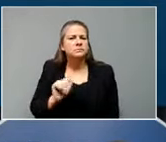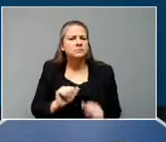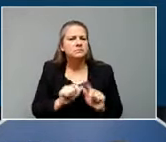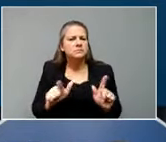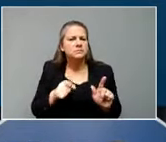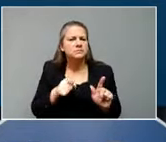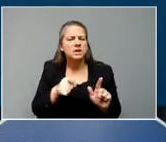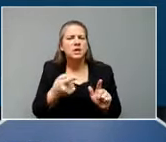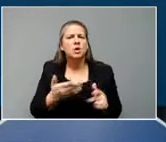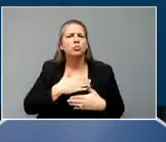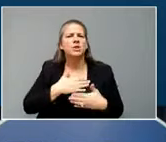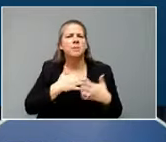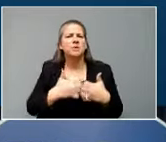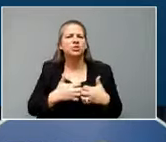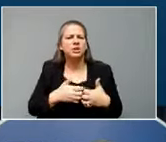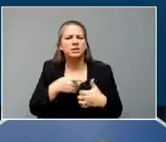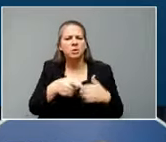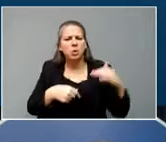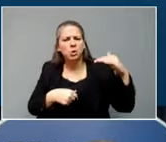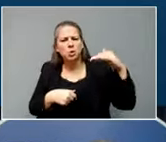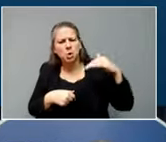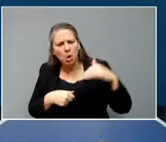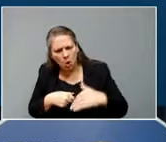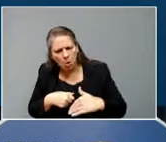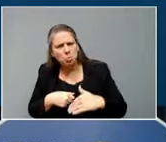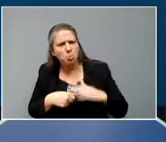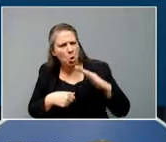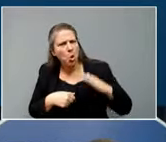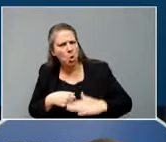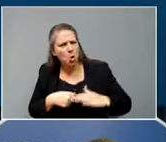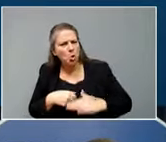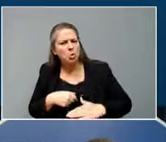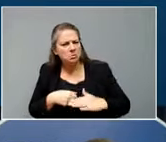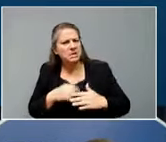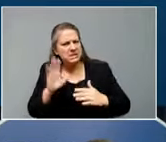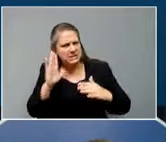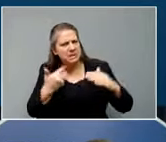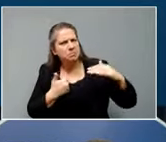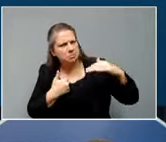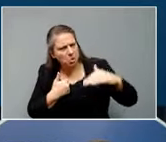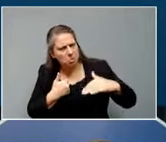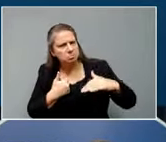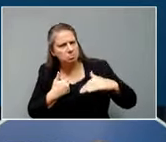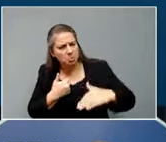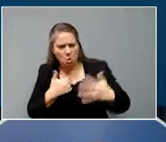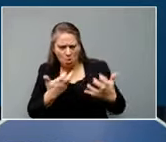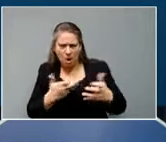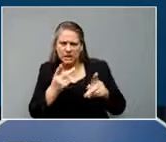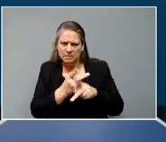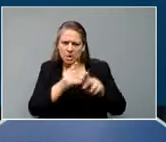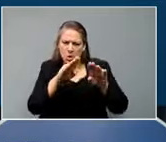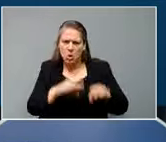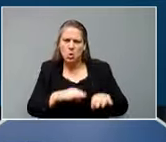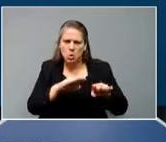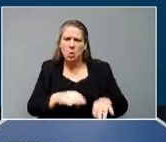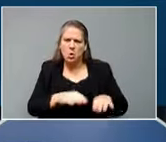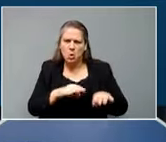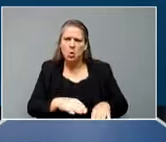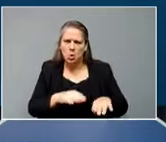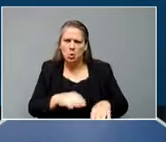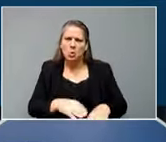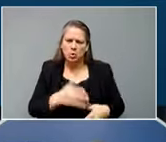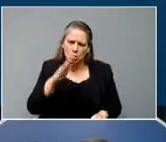significant as the rest. That still appears generally to be going down, which is what we want to see. It's certainly our